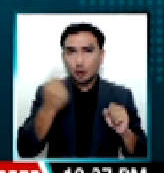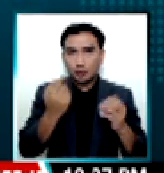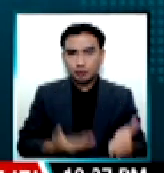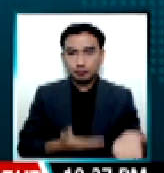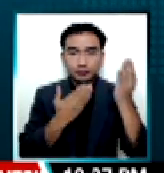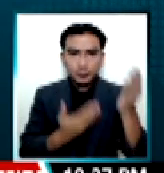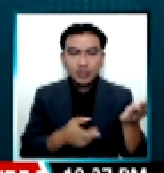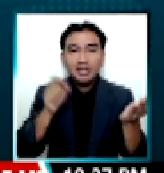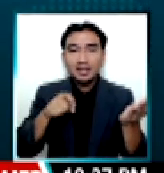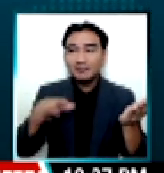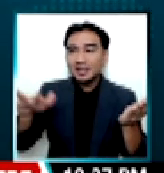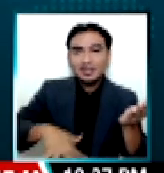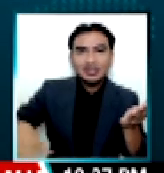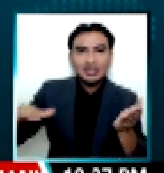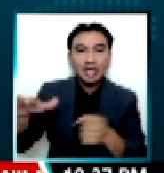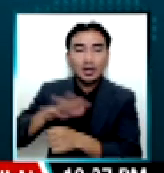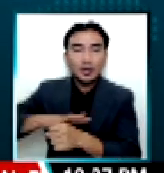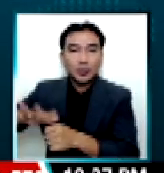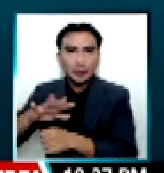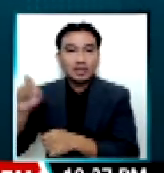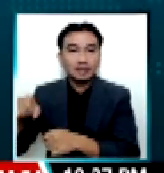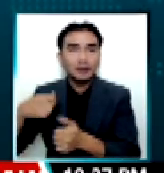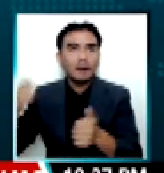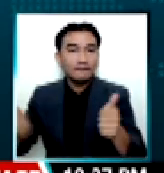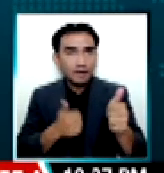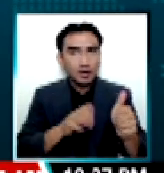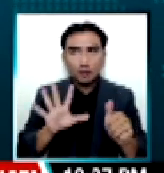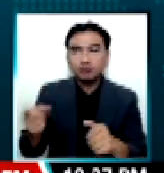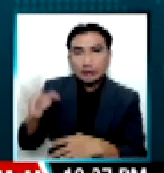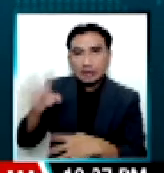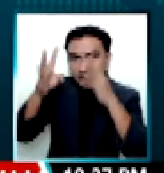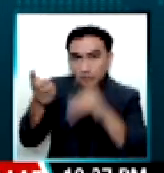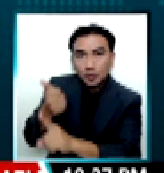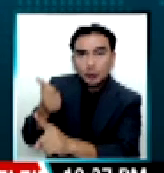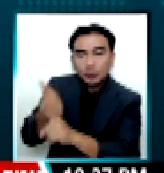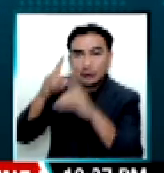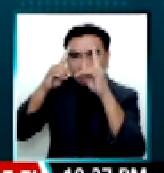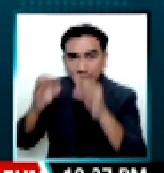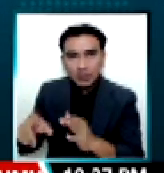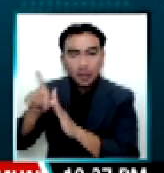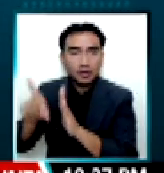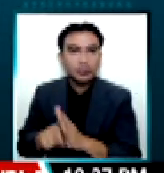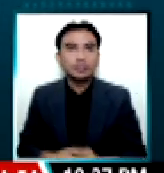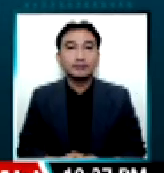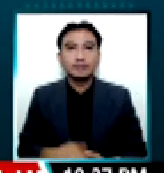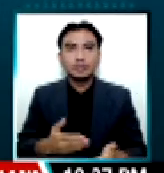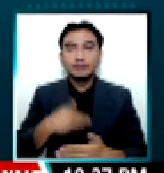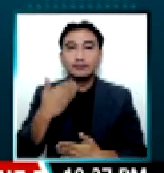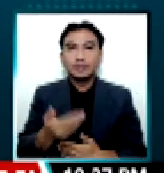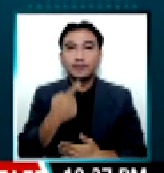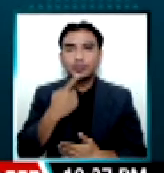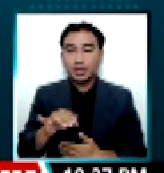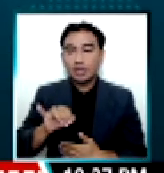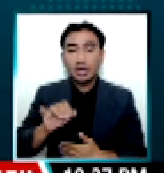be aligning with that. Hindi ko pa pwedeng gumawa ng sarili mo. Ayon kay Justice Secretary Menardo Guevara, ang IATF resolutions